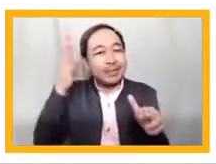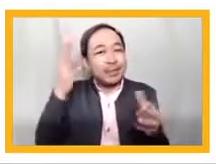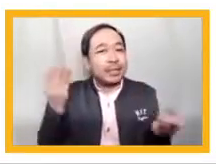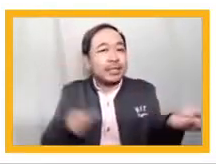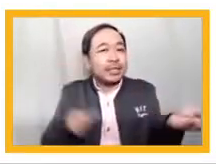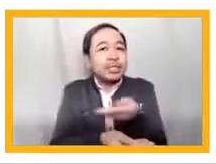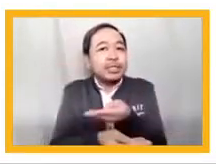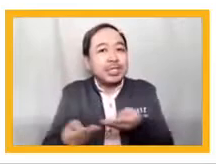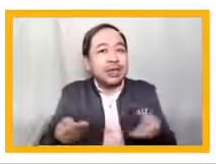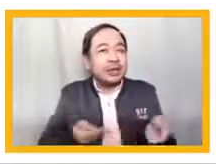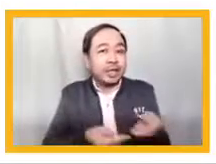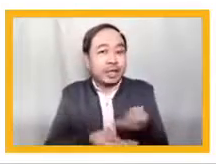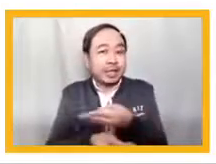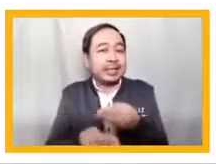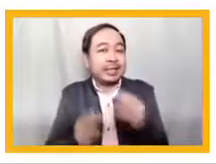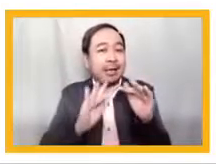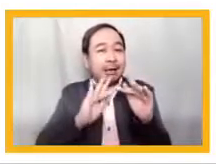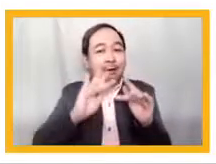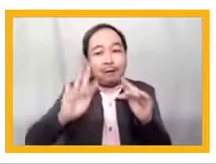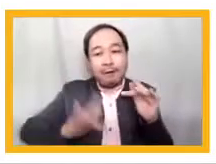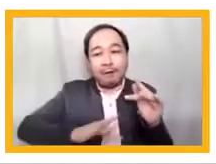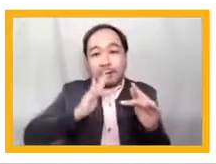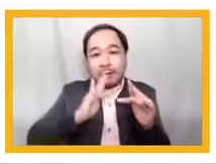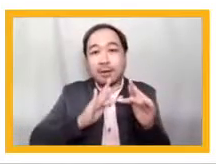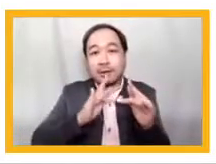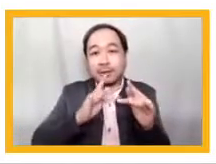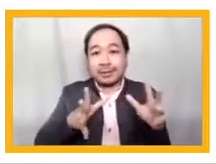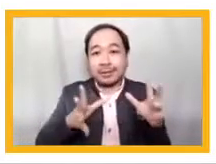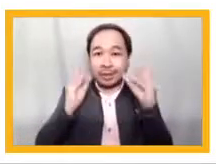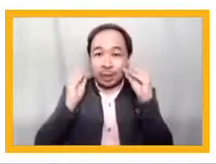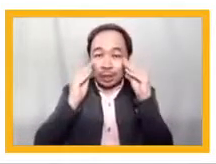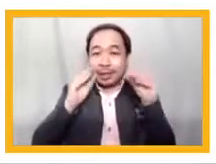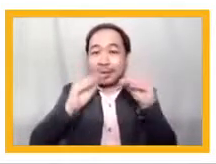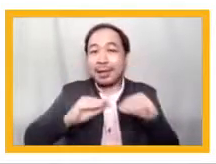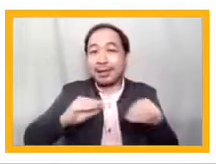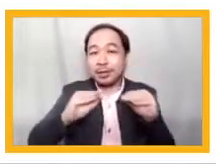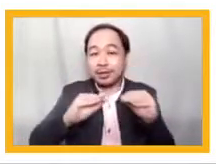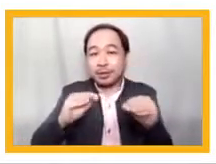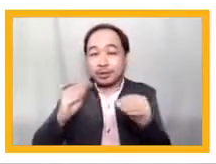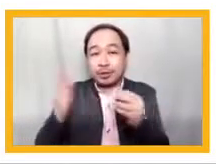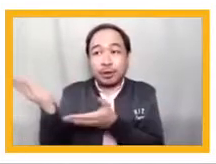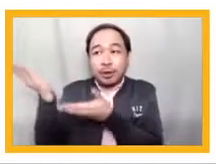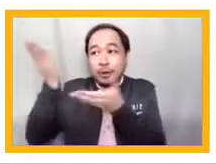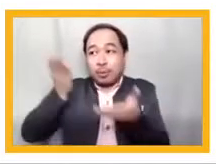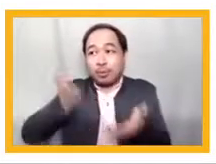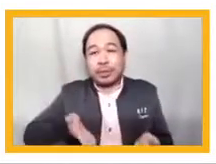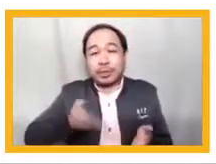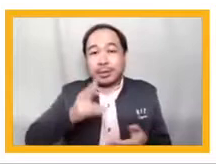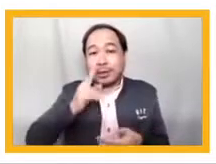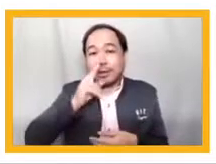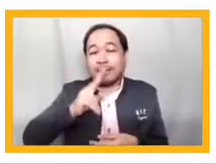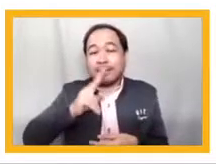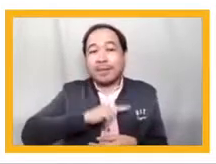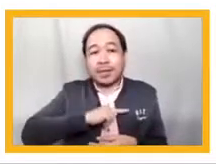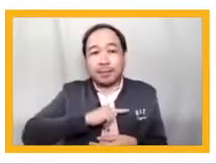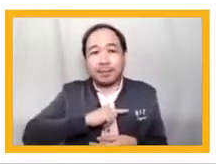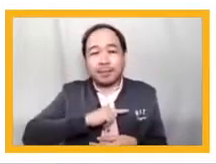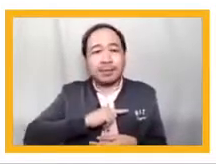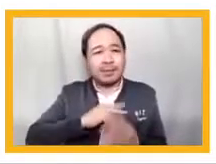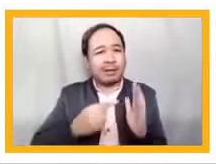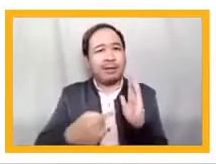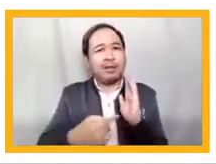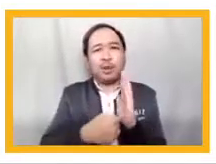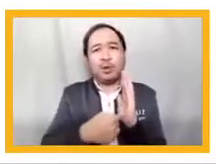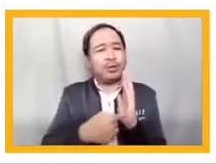online learning education brought to Vietnam by some technology startup.